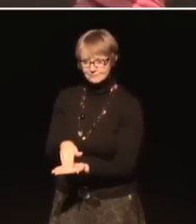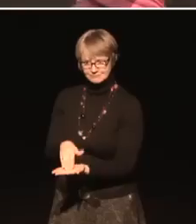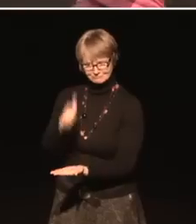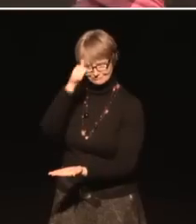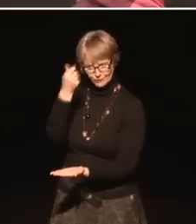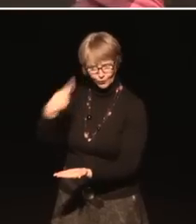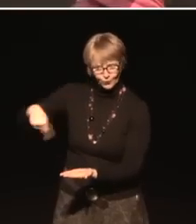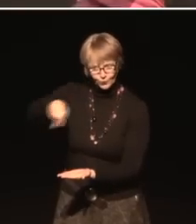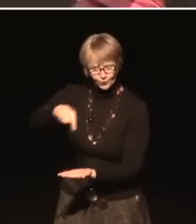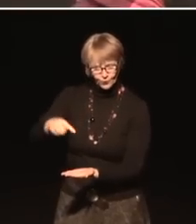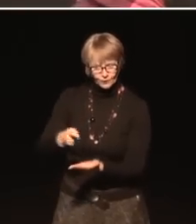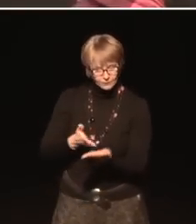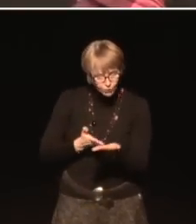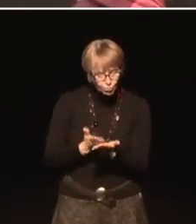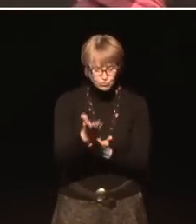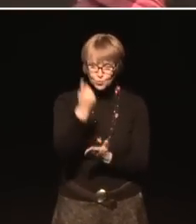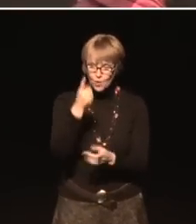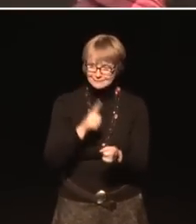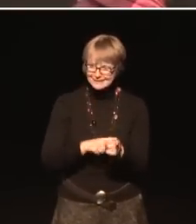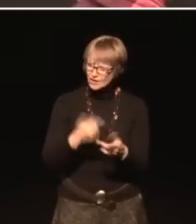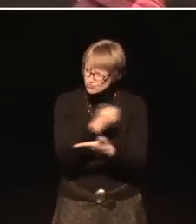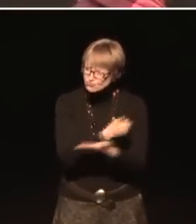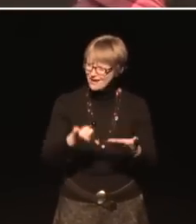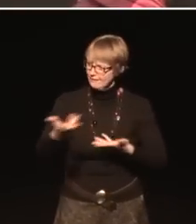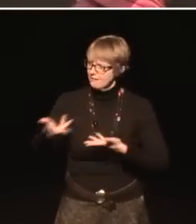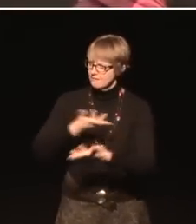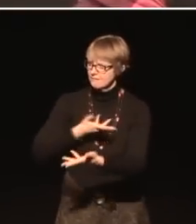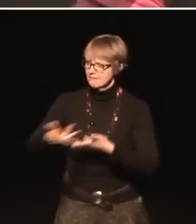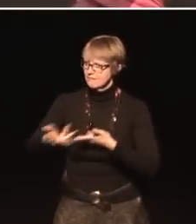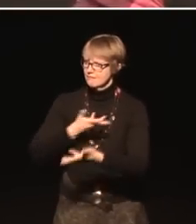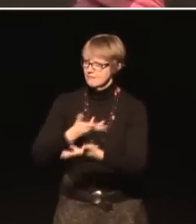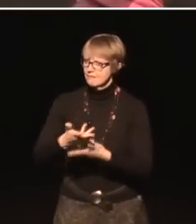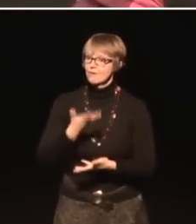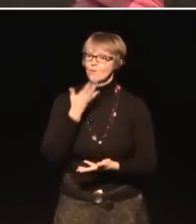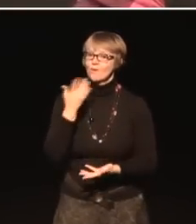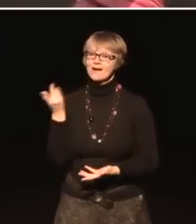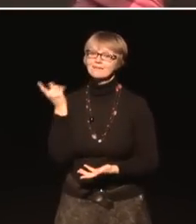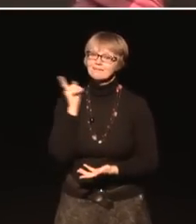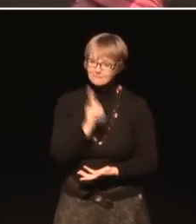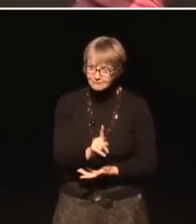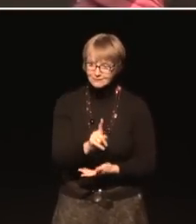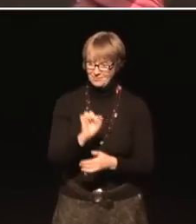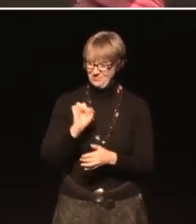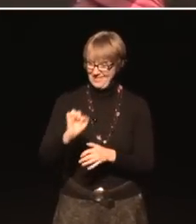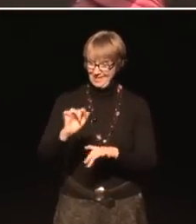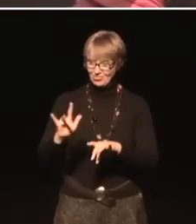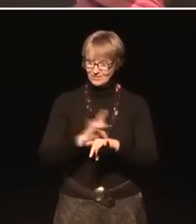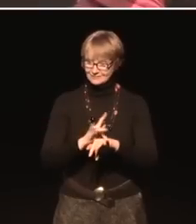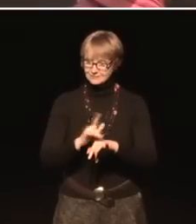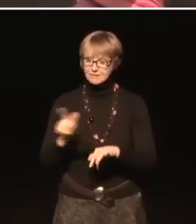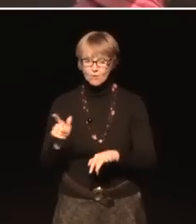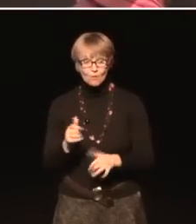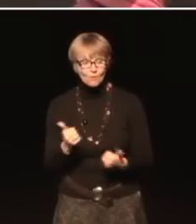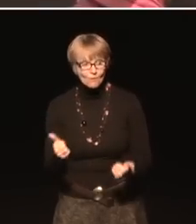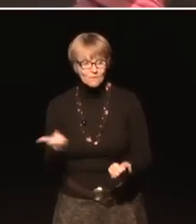those people continually through the year, so when we come back, they know us and they say, when are you coming back? Actually, I get a